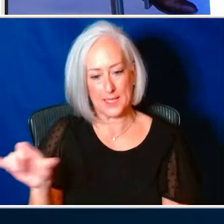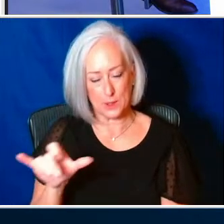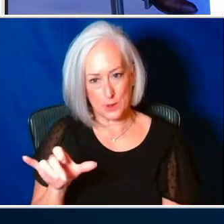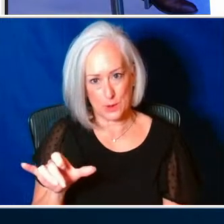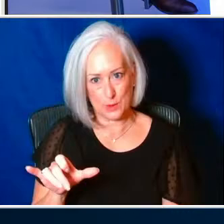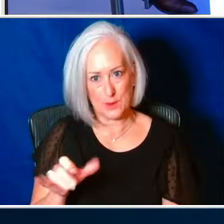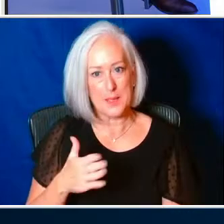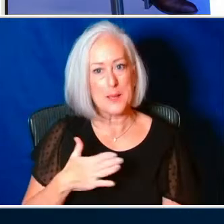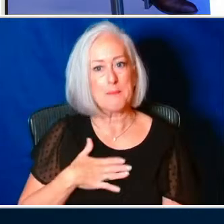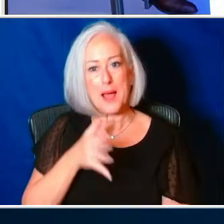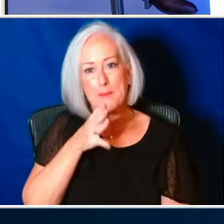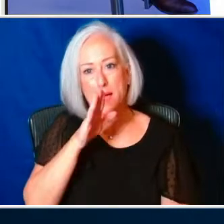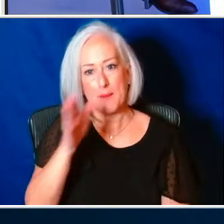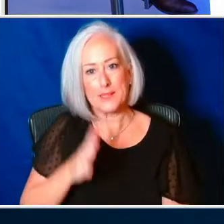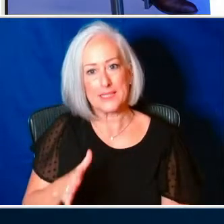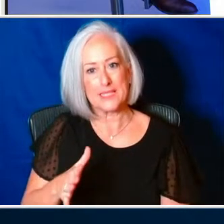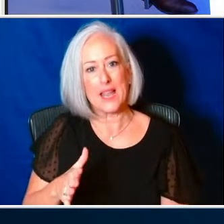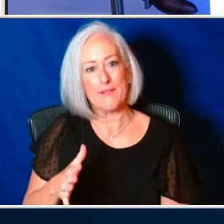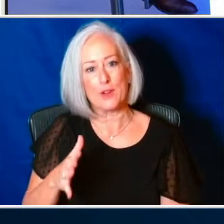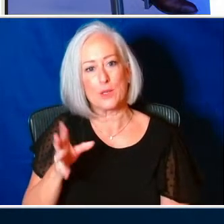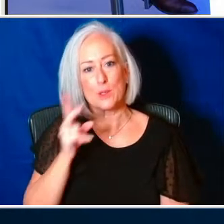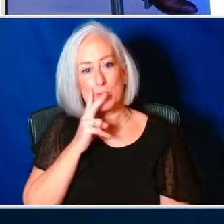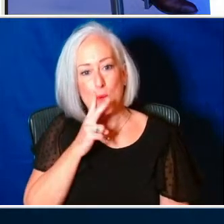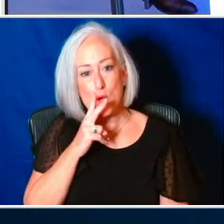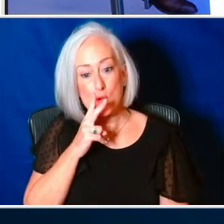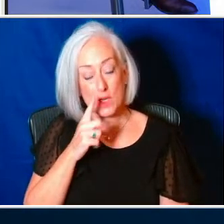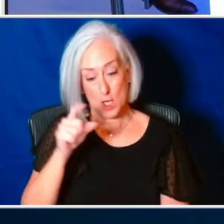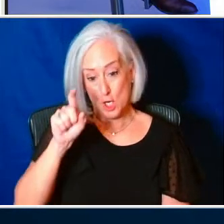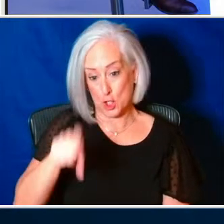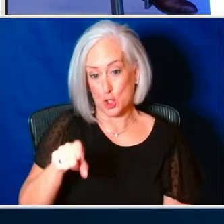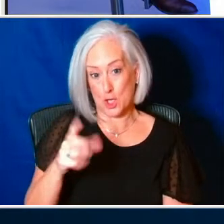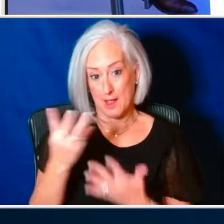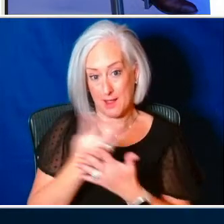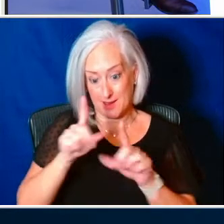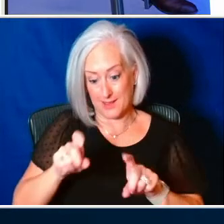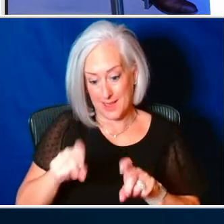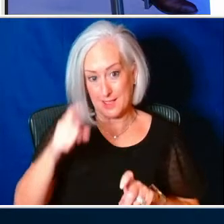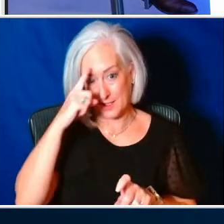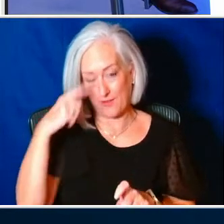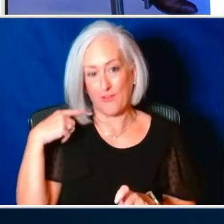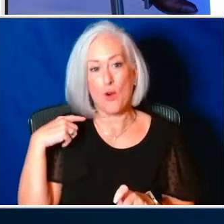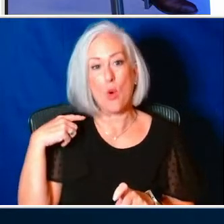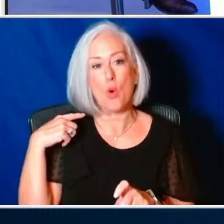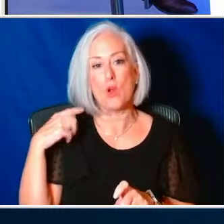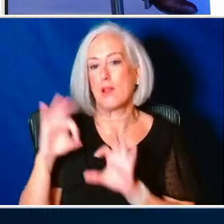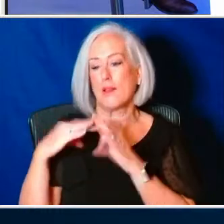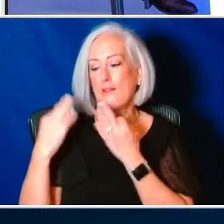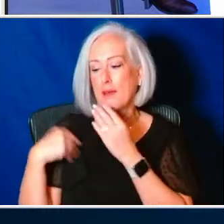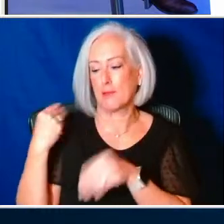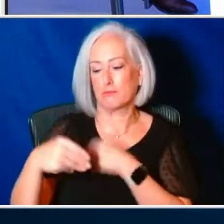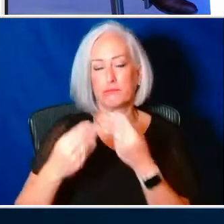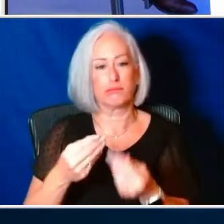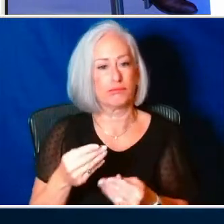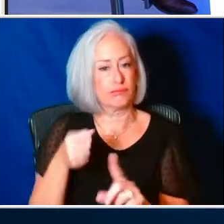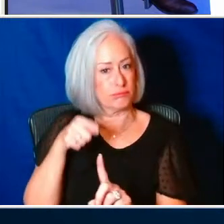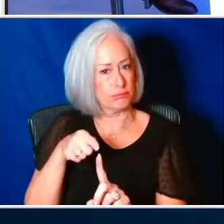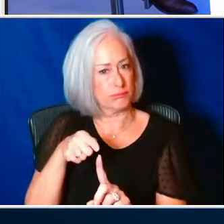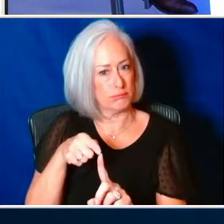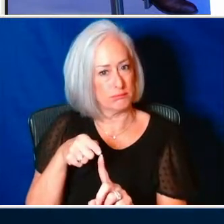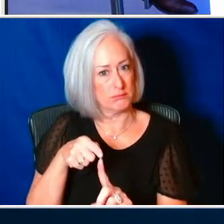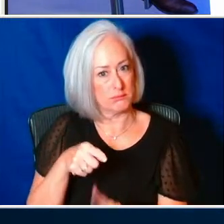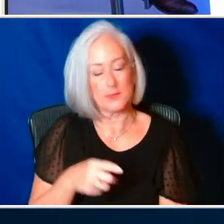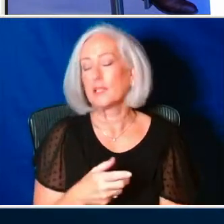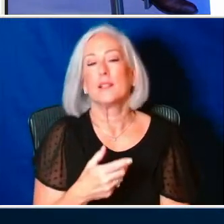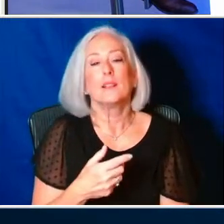Is there a hereditary factor that she should be screened for? Oh, great question. So at the moment, we